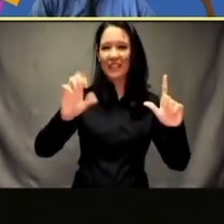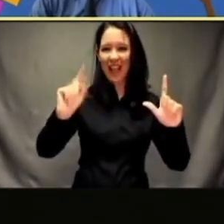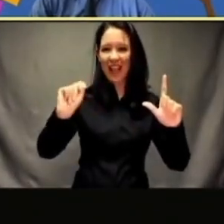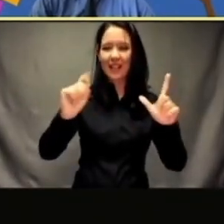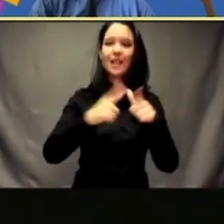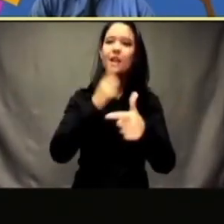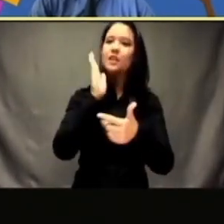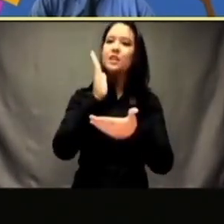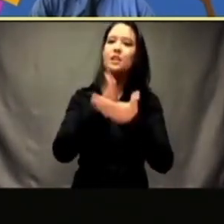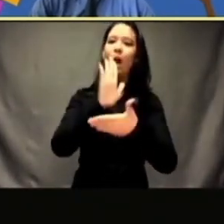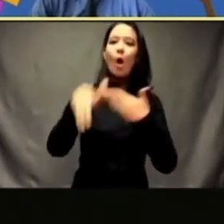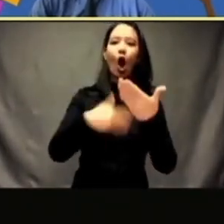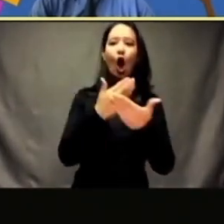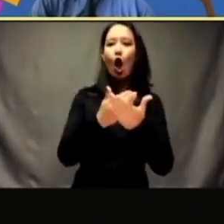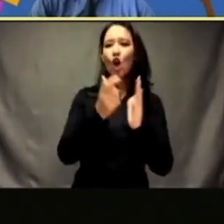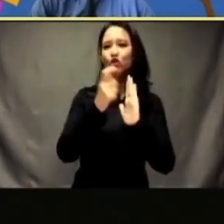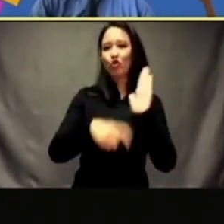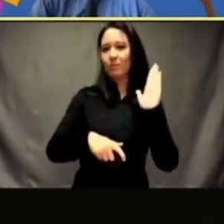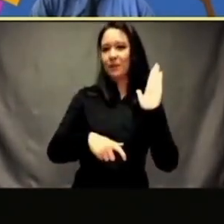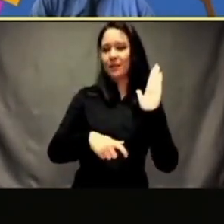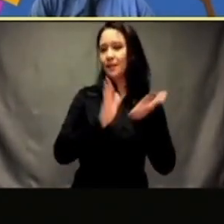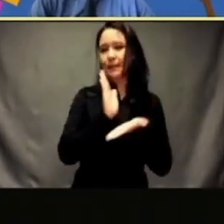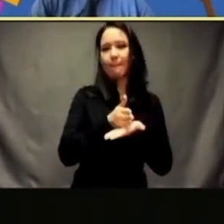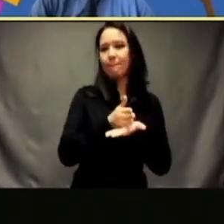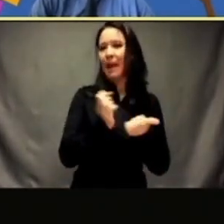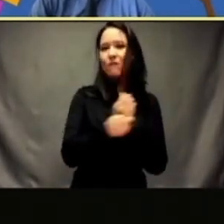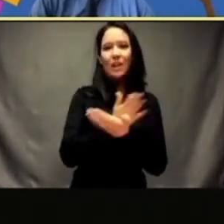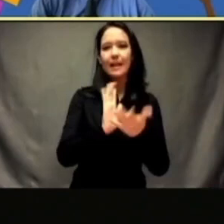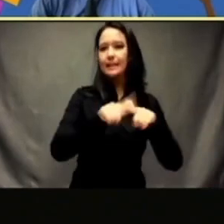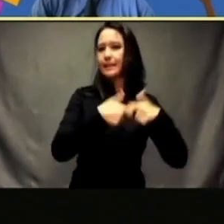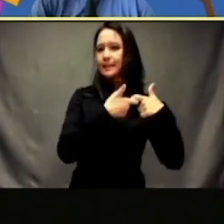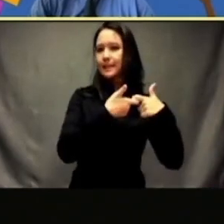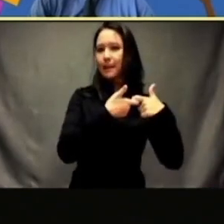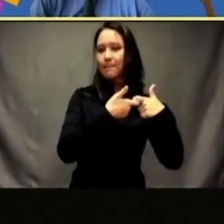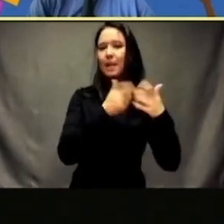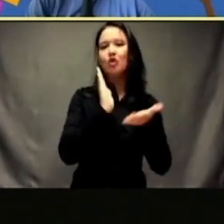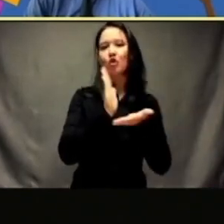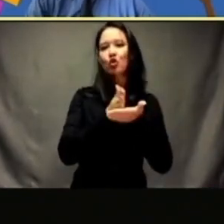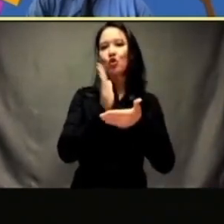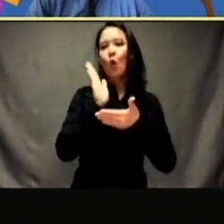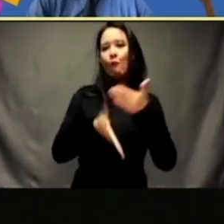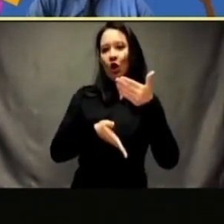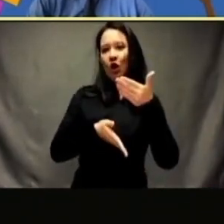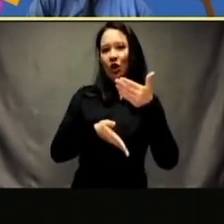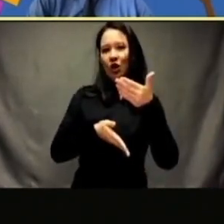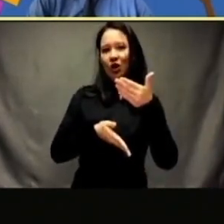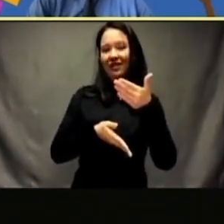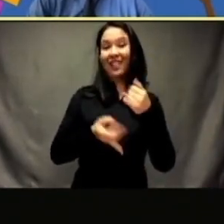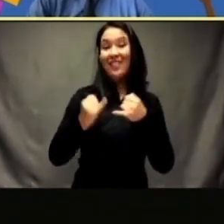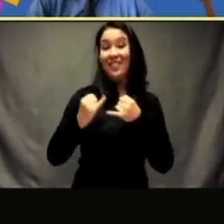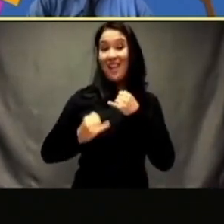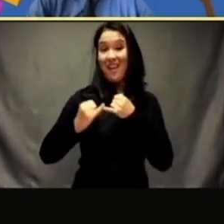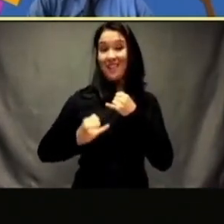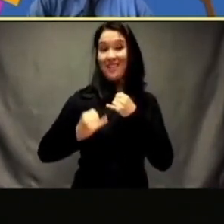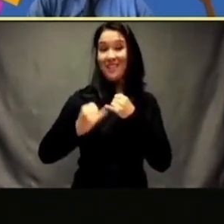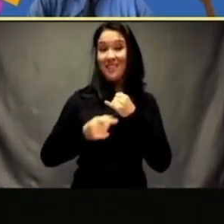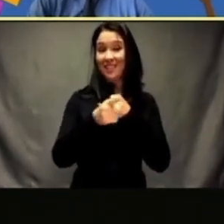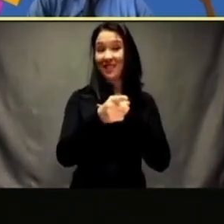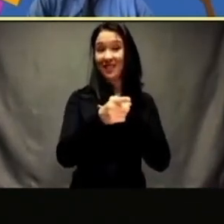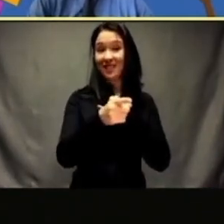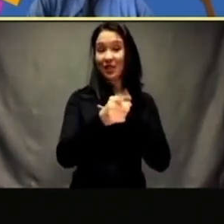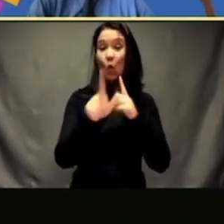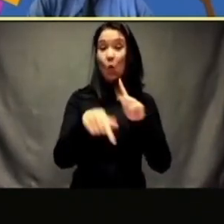all scripts on the sprite. So that means that everything stops and then it's over. And lastly, you have here that when